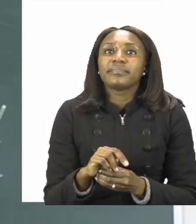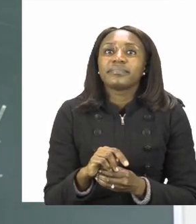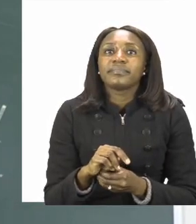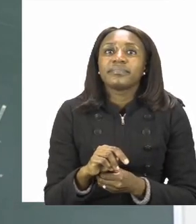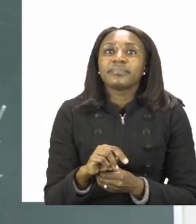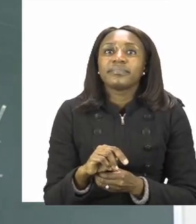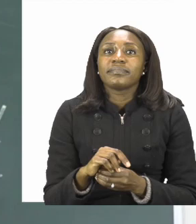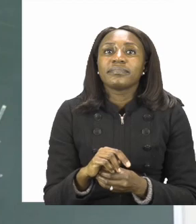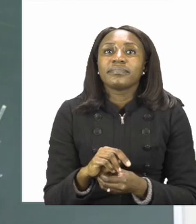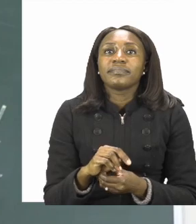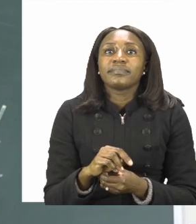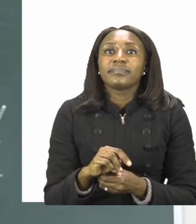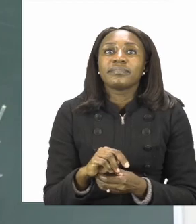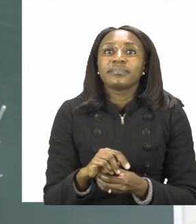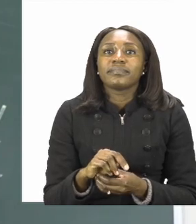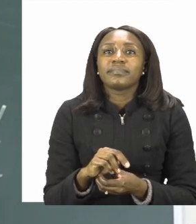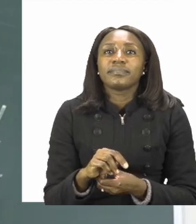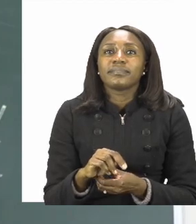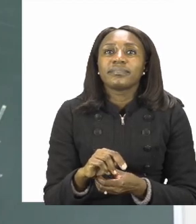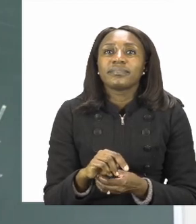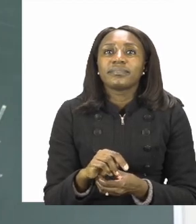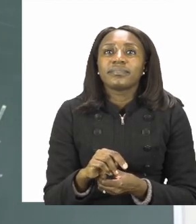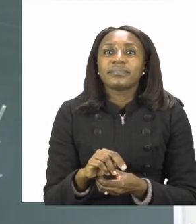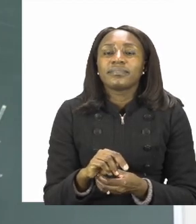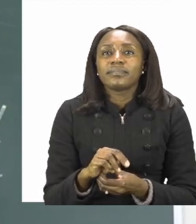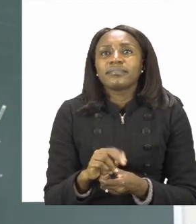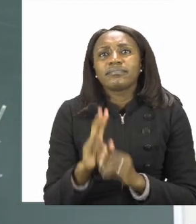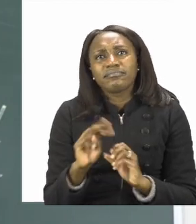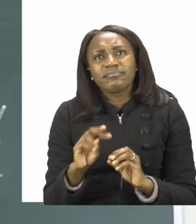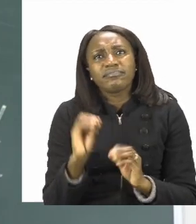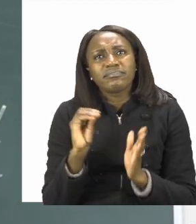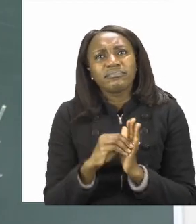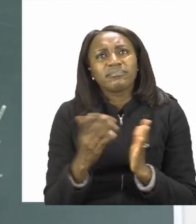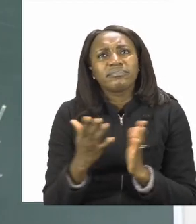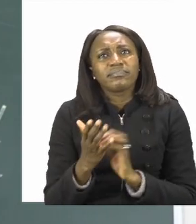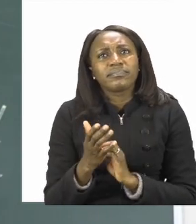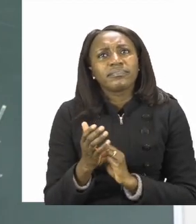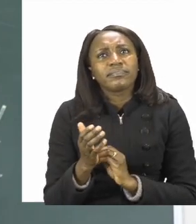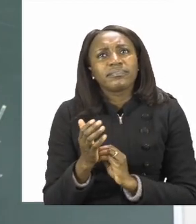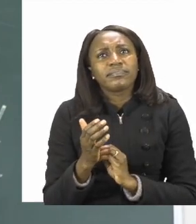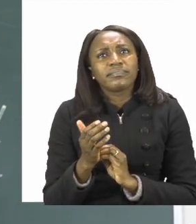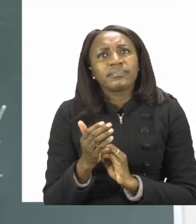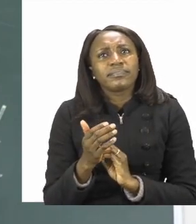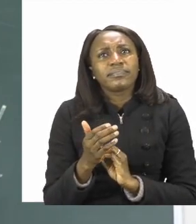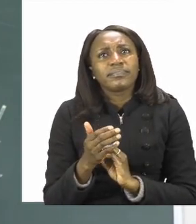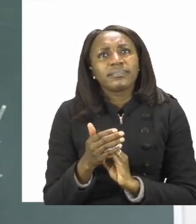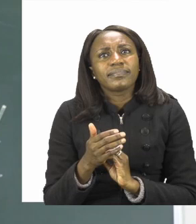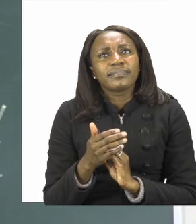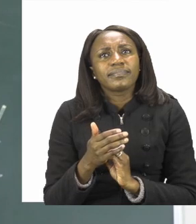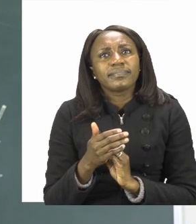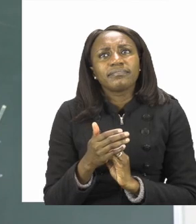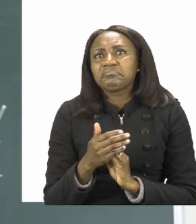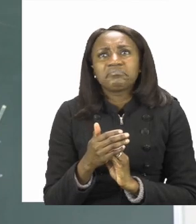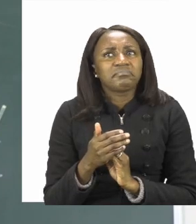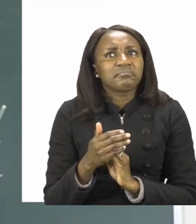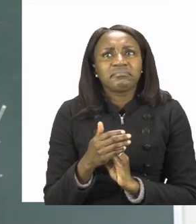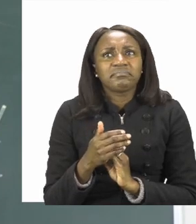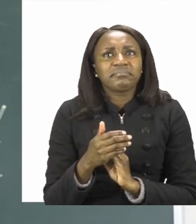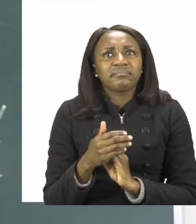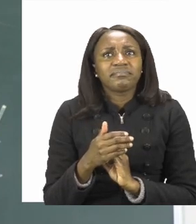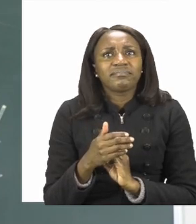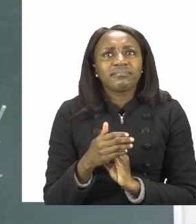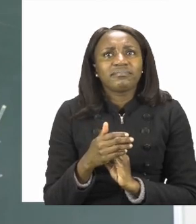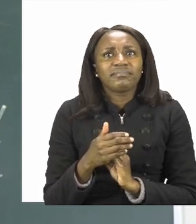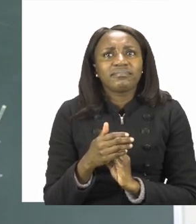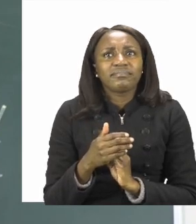is my next piece. So, I need to find out where does it go. It doesn't fit here because there